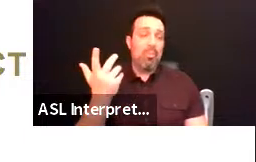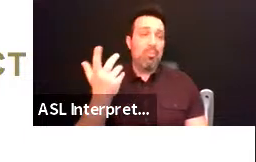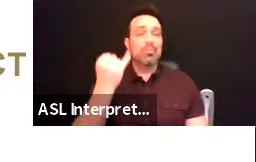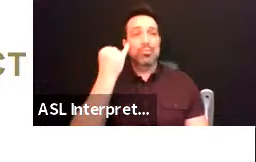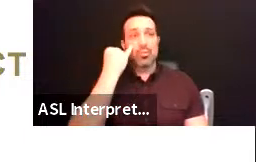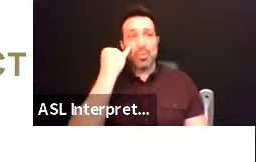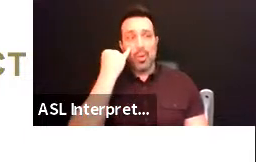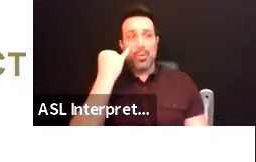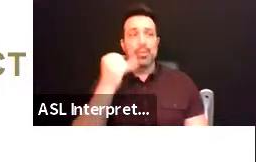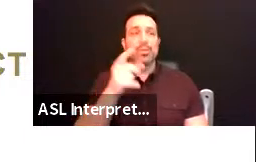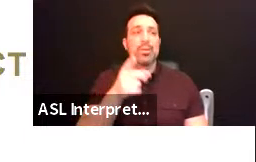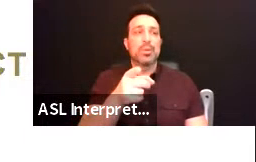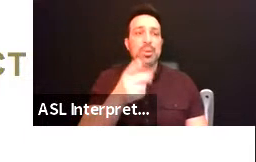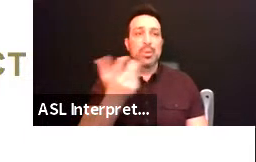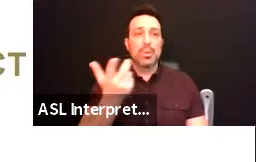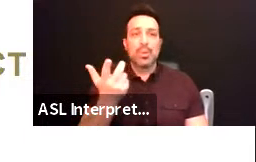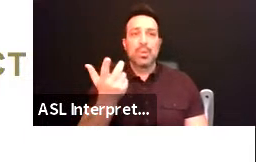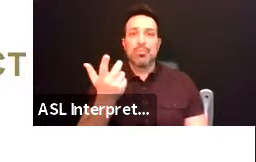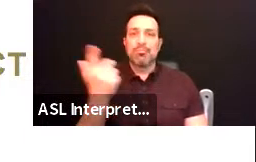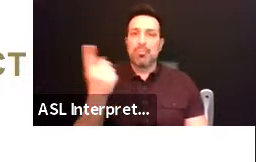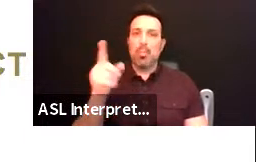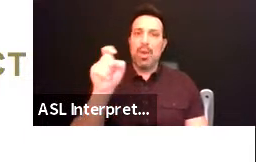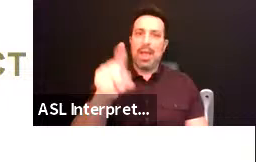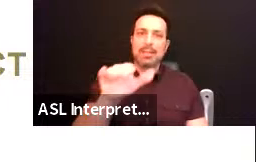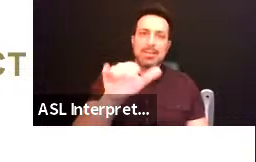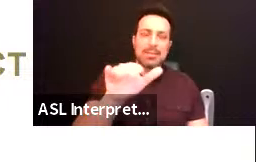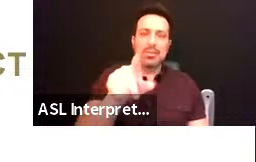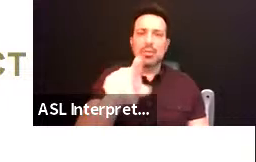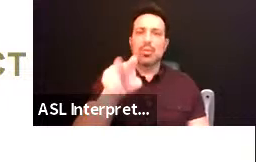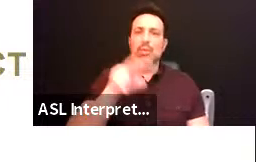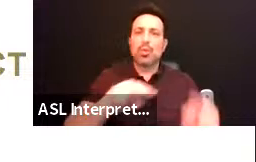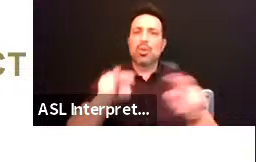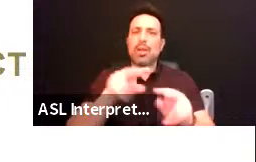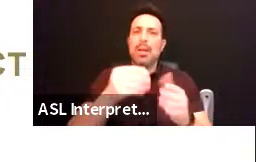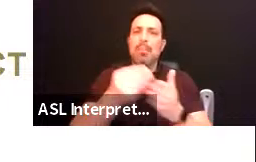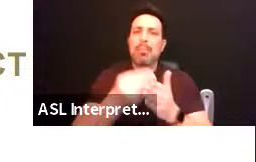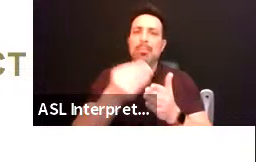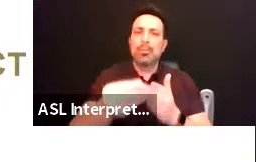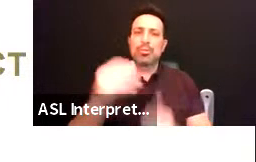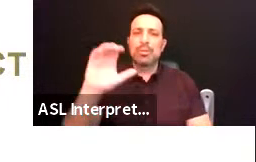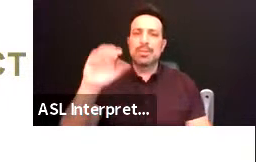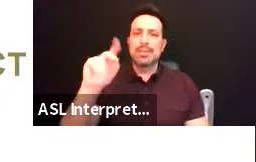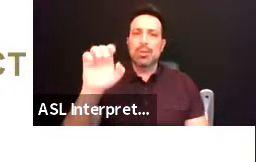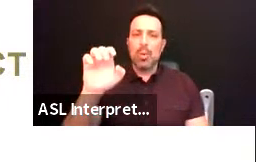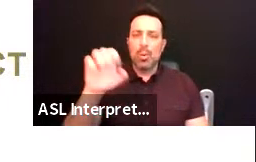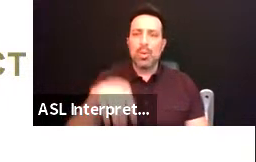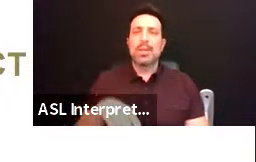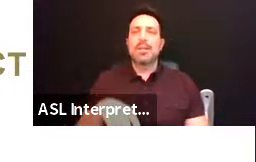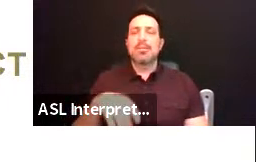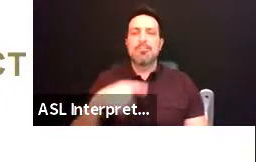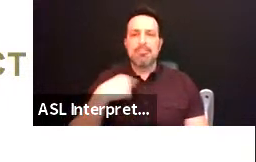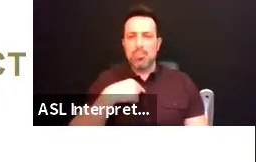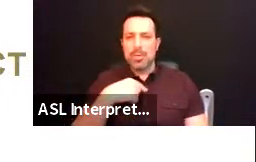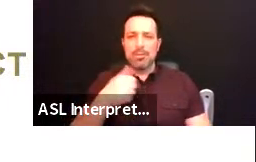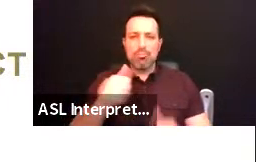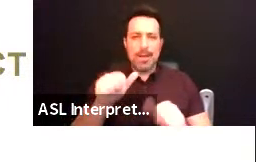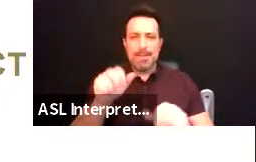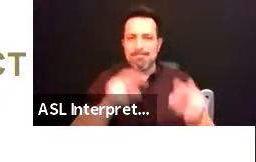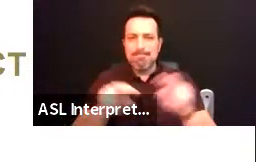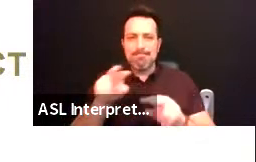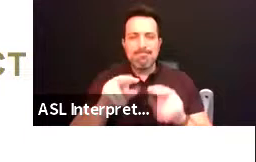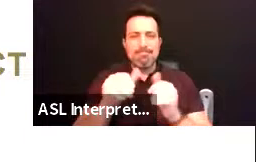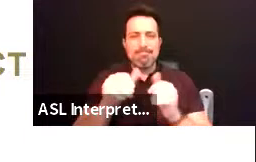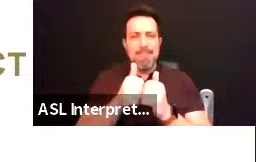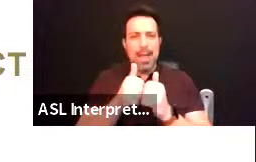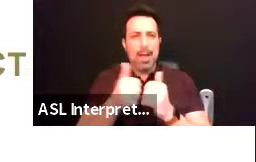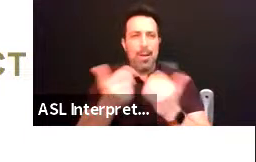let's say you were asked to look at our purchasing code, and we were trying to look at how